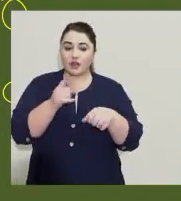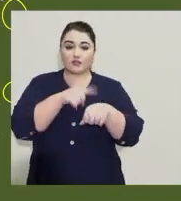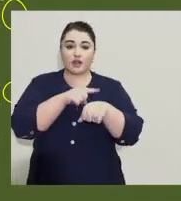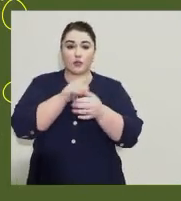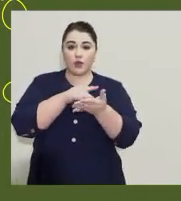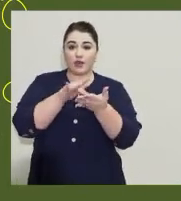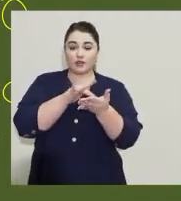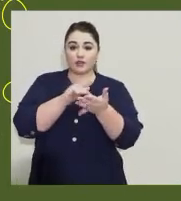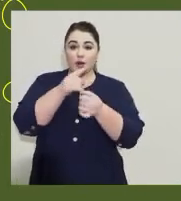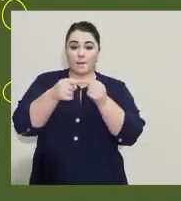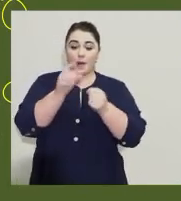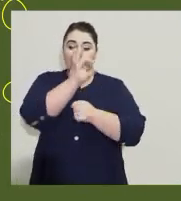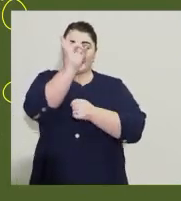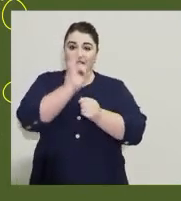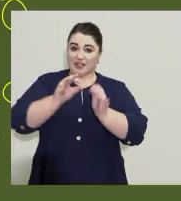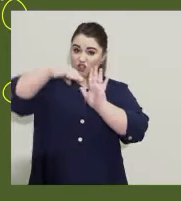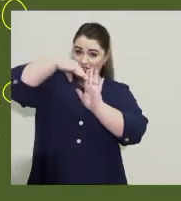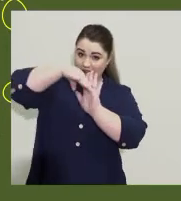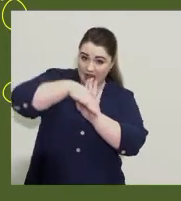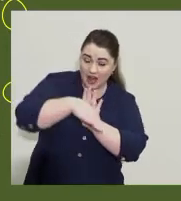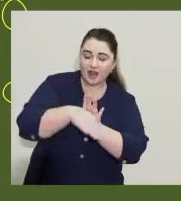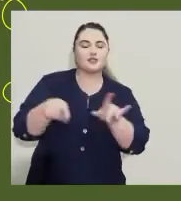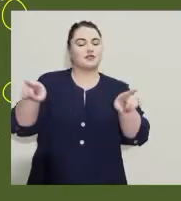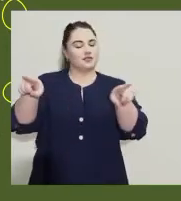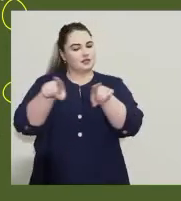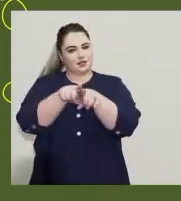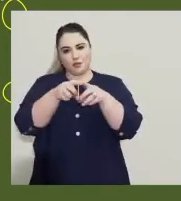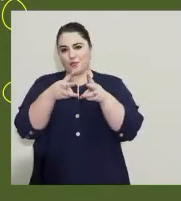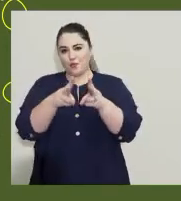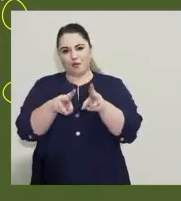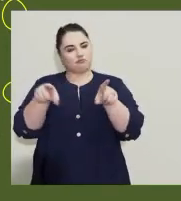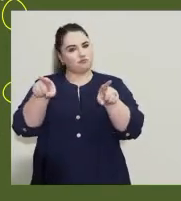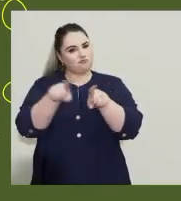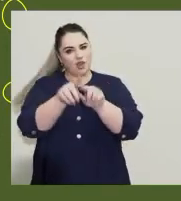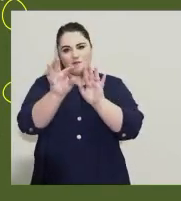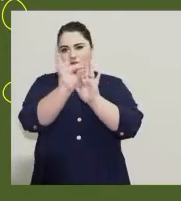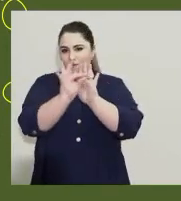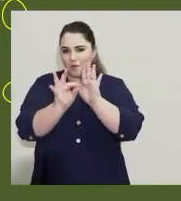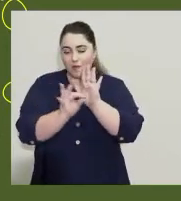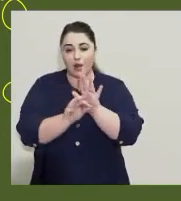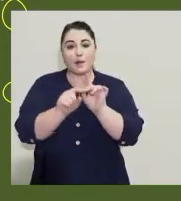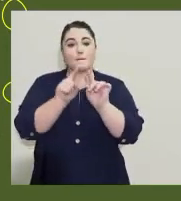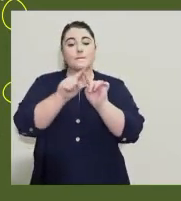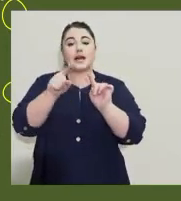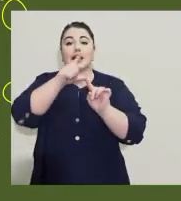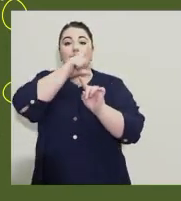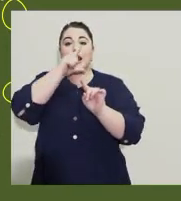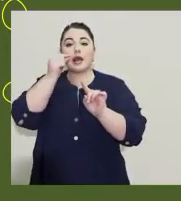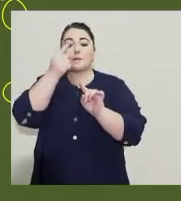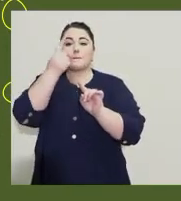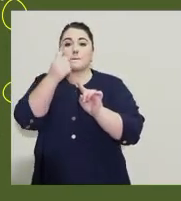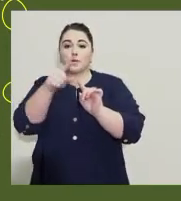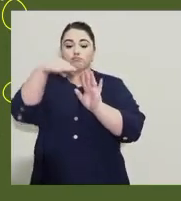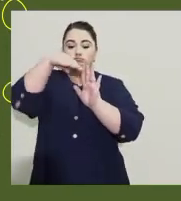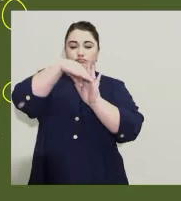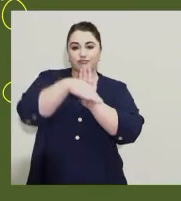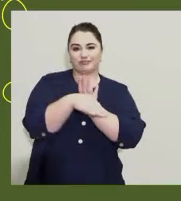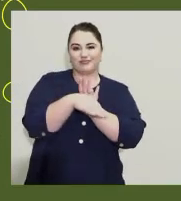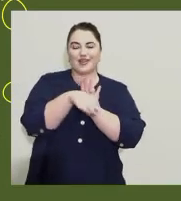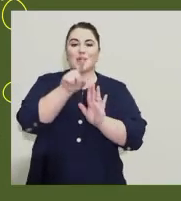Now, when you get calculations on percentage decrease, you follow the same formula, same thing, and you just call it in the